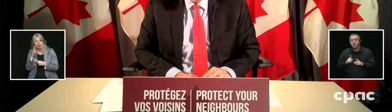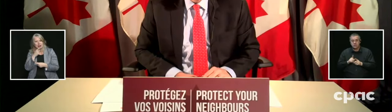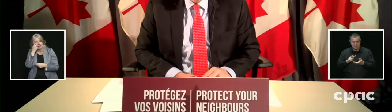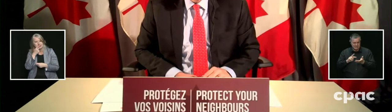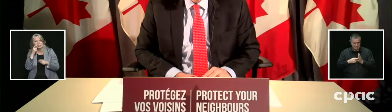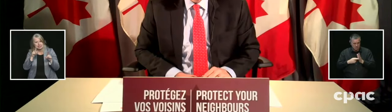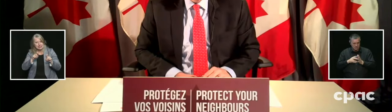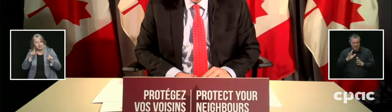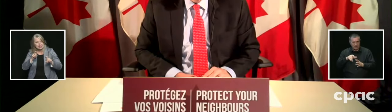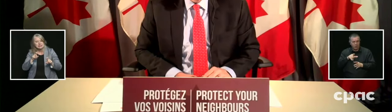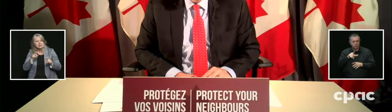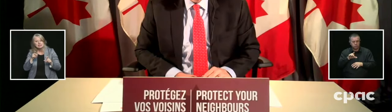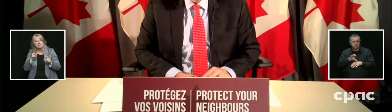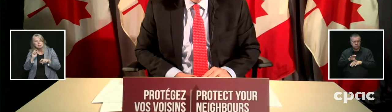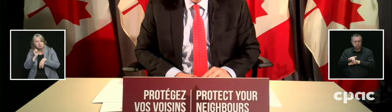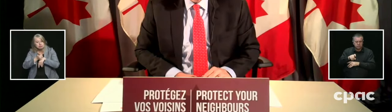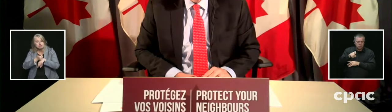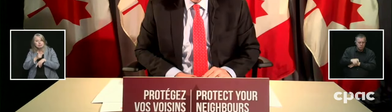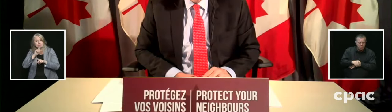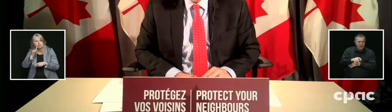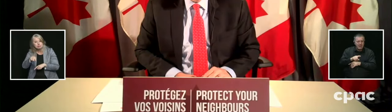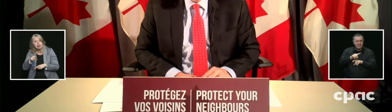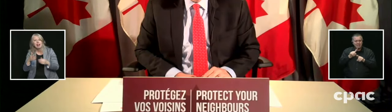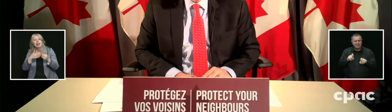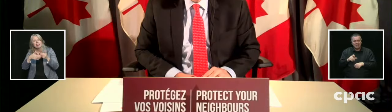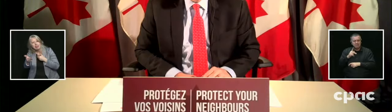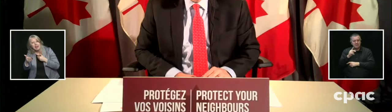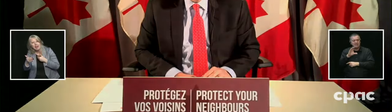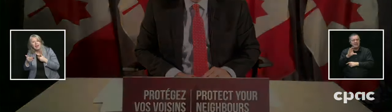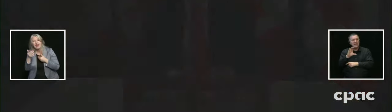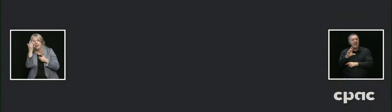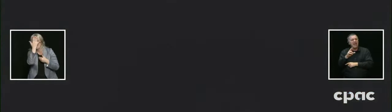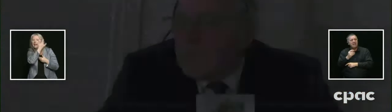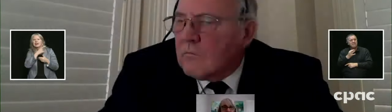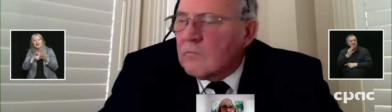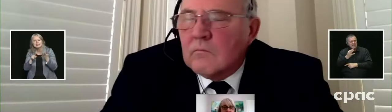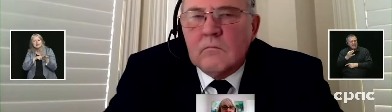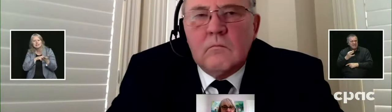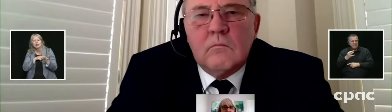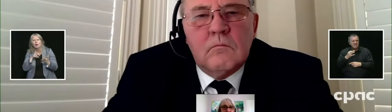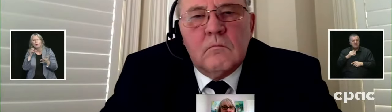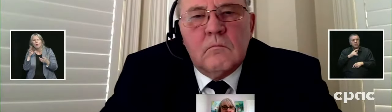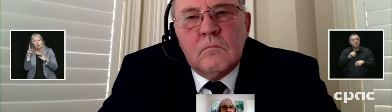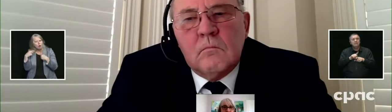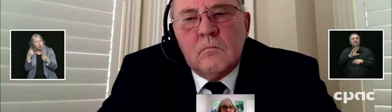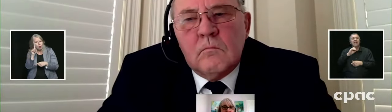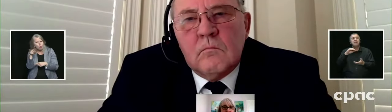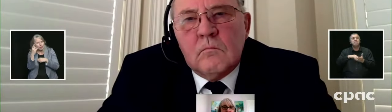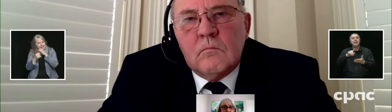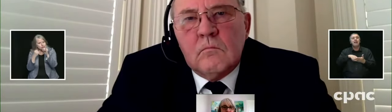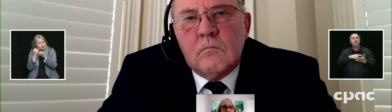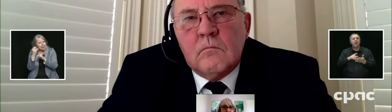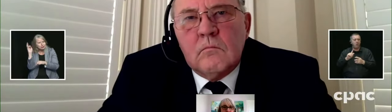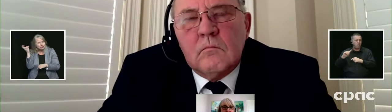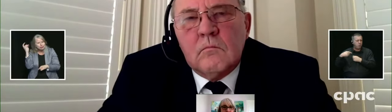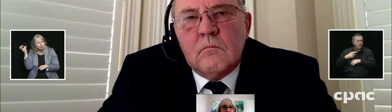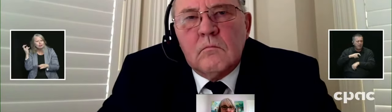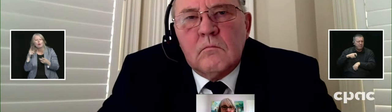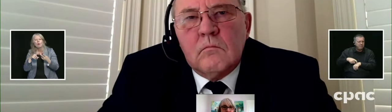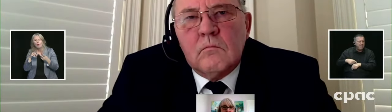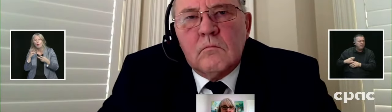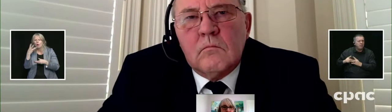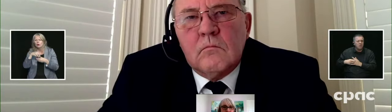imposed or after that? Do you have a date for the 15,000 cancellation? And are those only international flights or are those